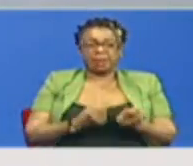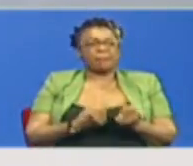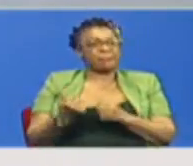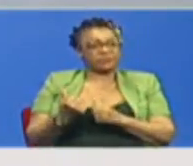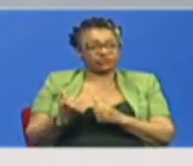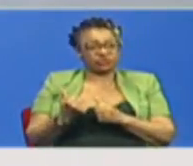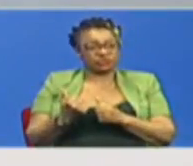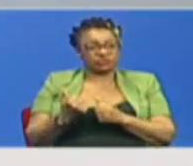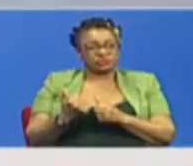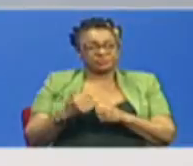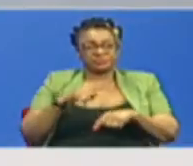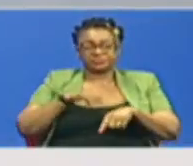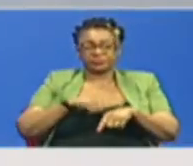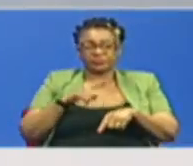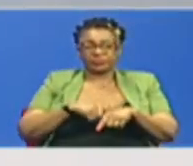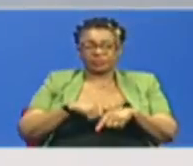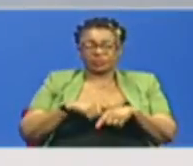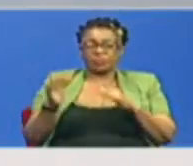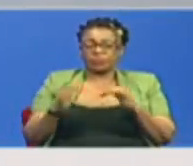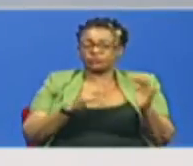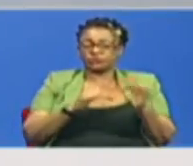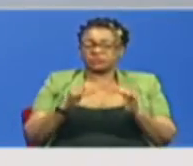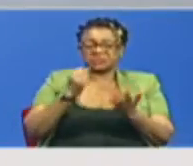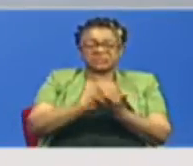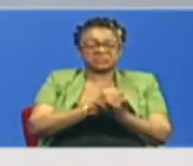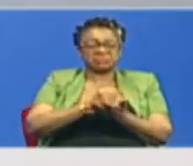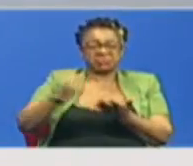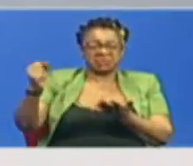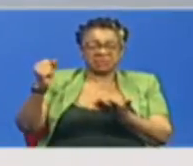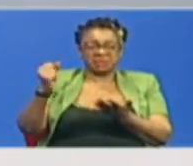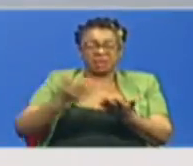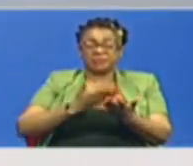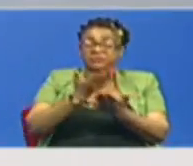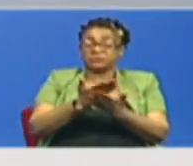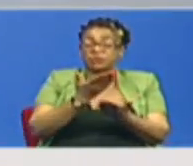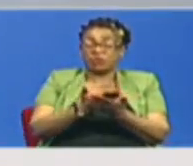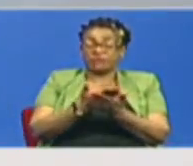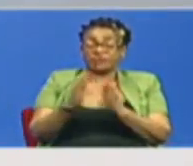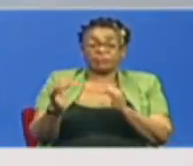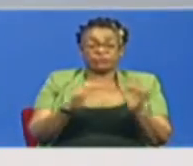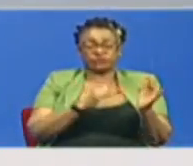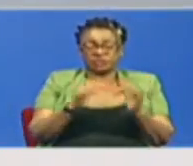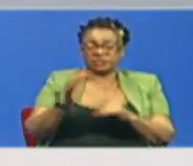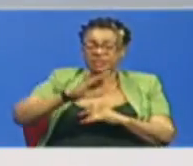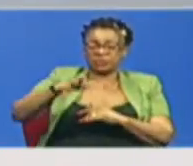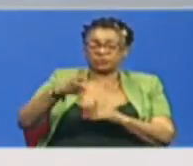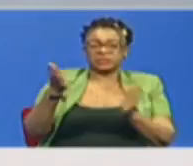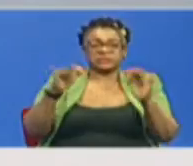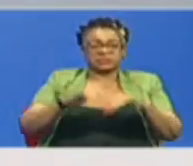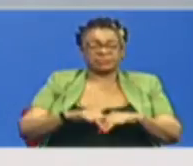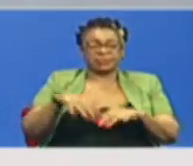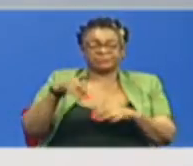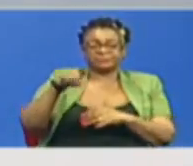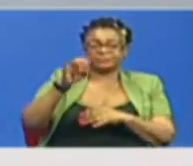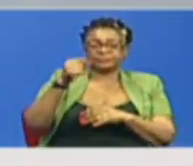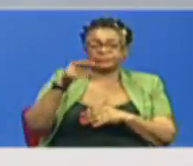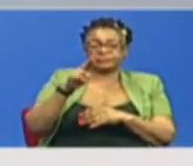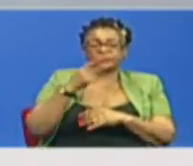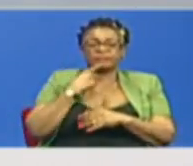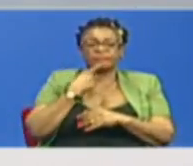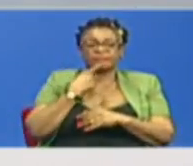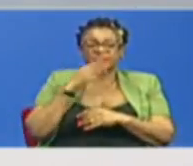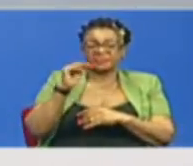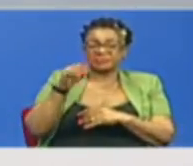the mover of the motion suspended the tabling of the motion in the County Assembly. Peter Kilonzo says MCAs supporting the motion